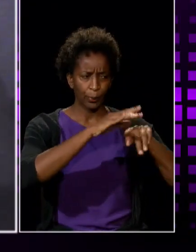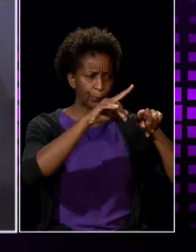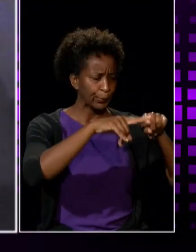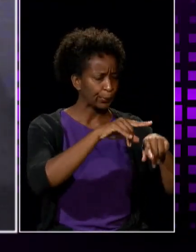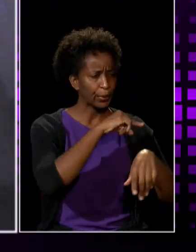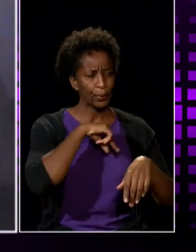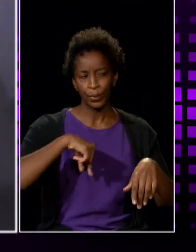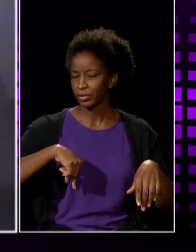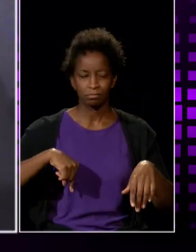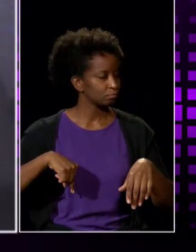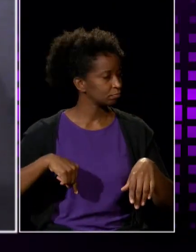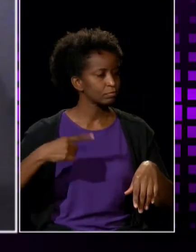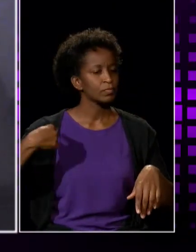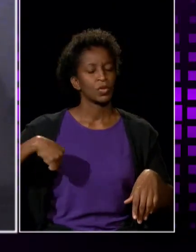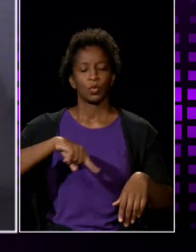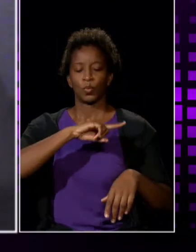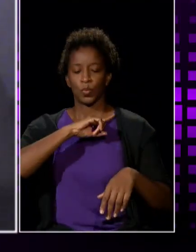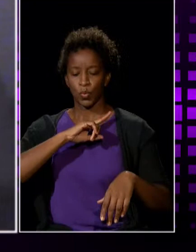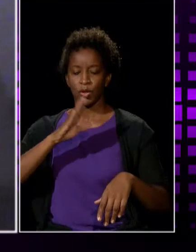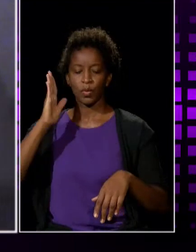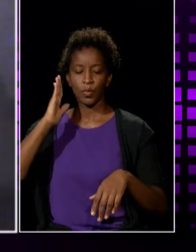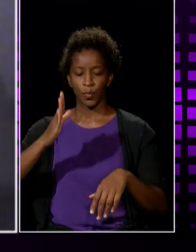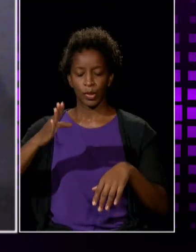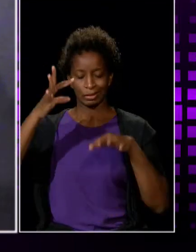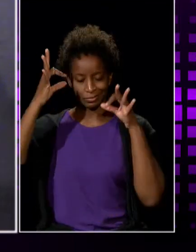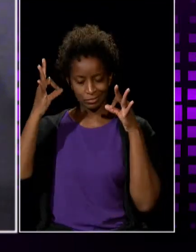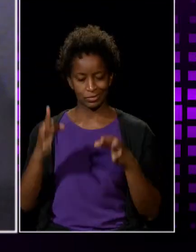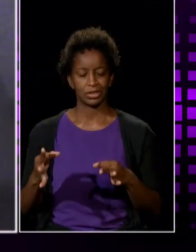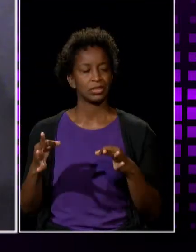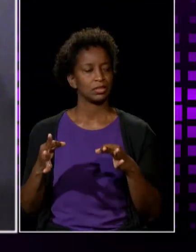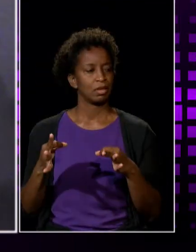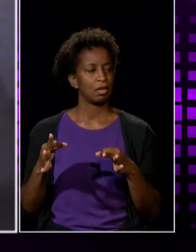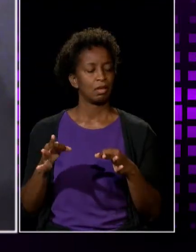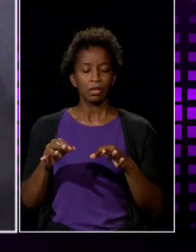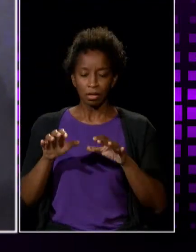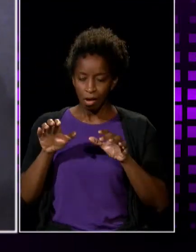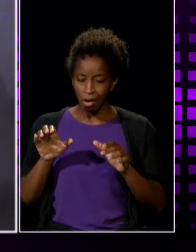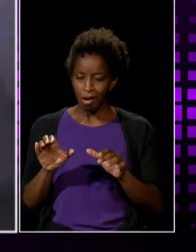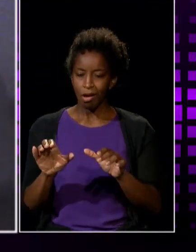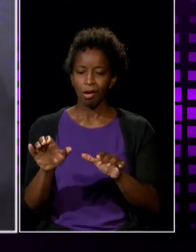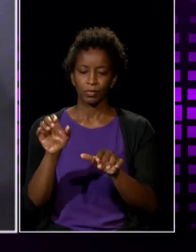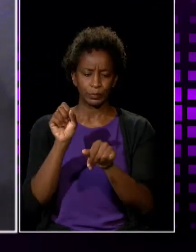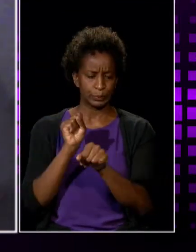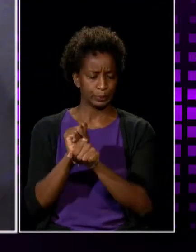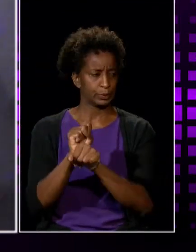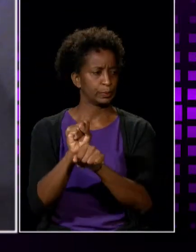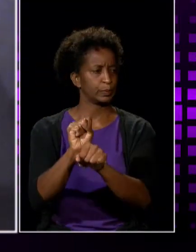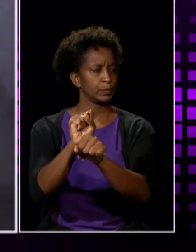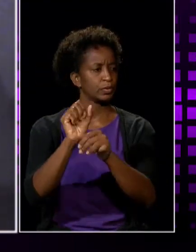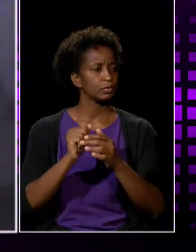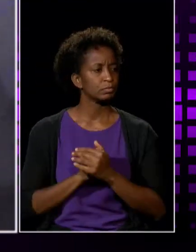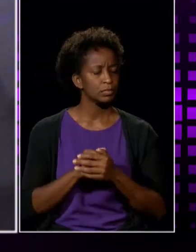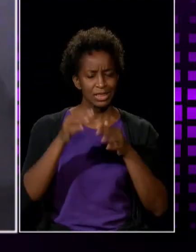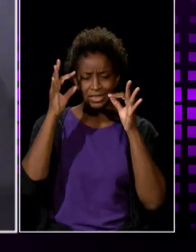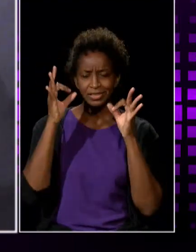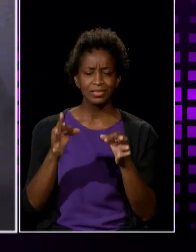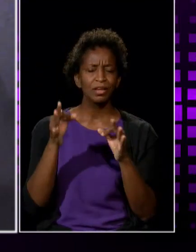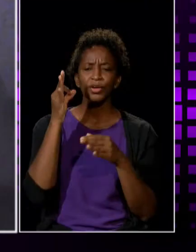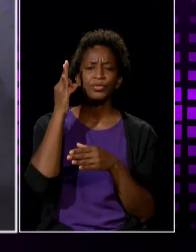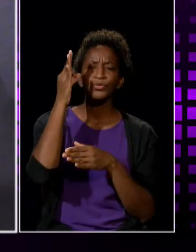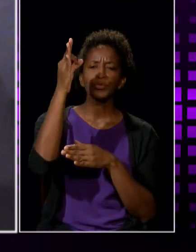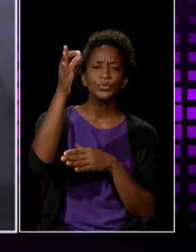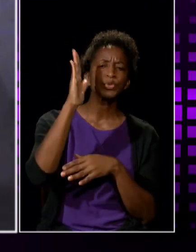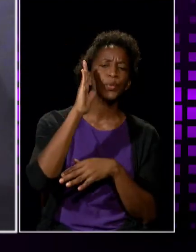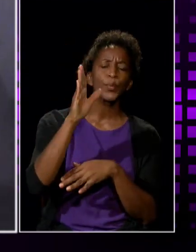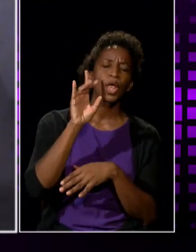to the world, we are a republic. We're determining our own future. So for the young person